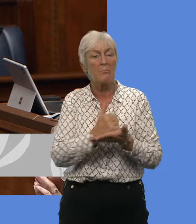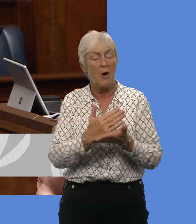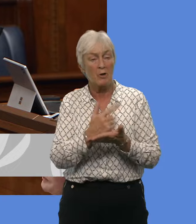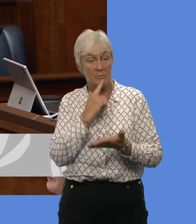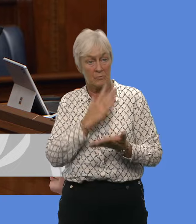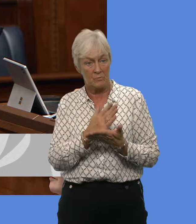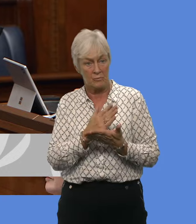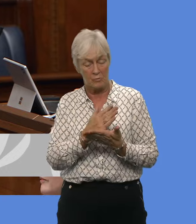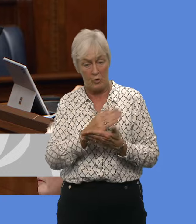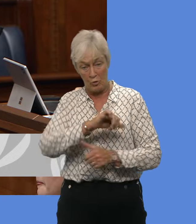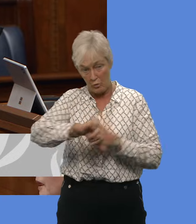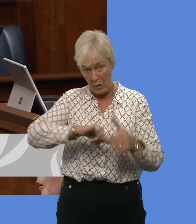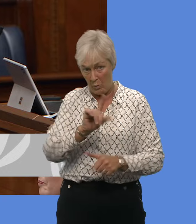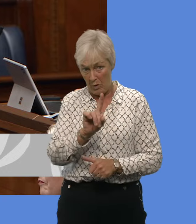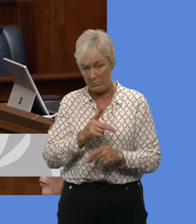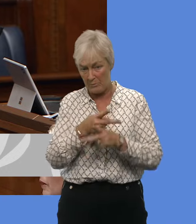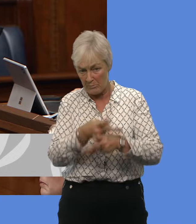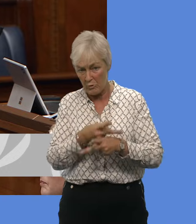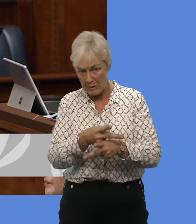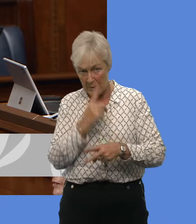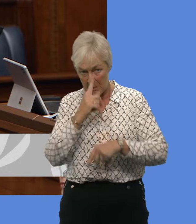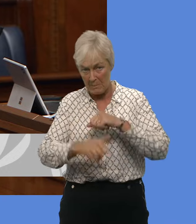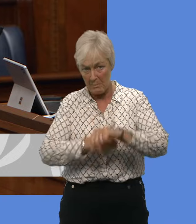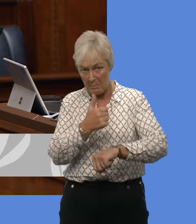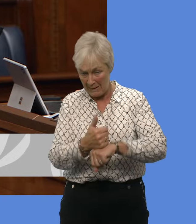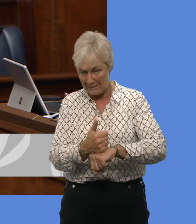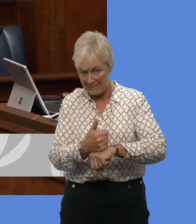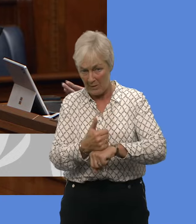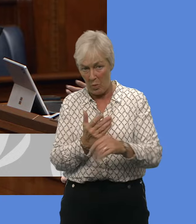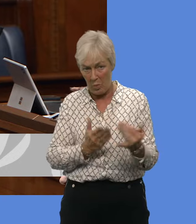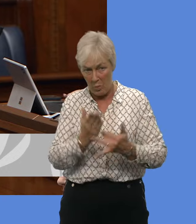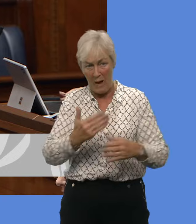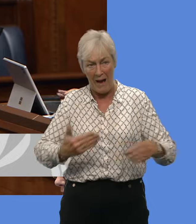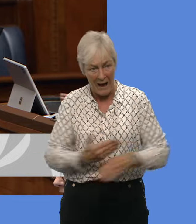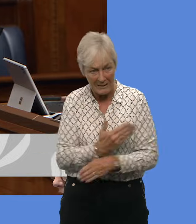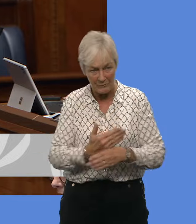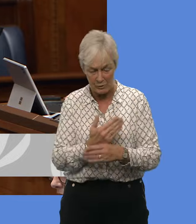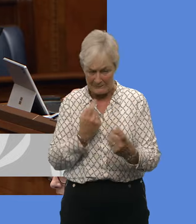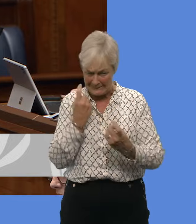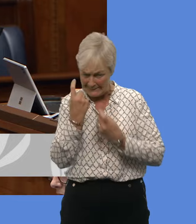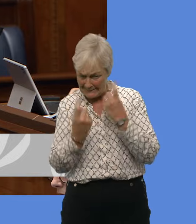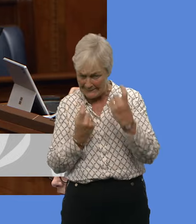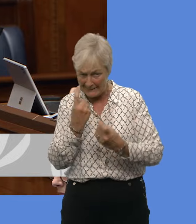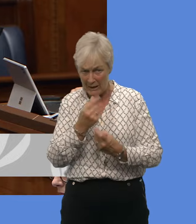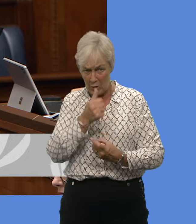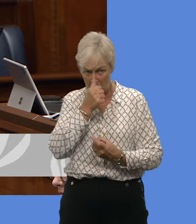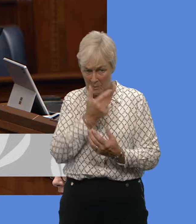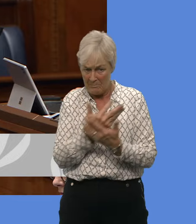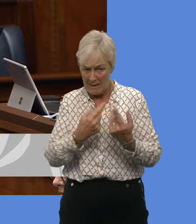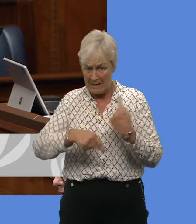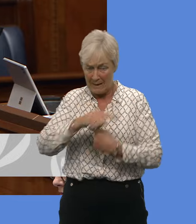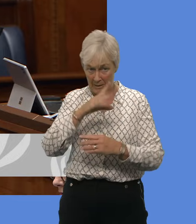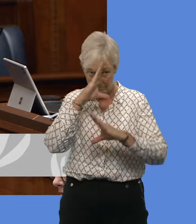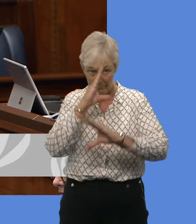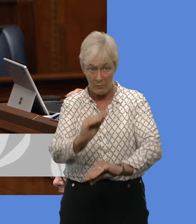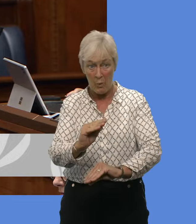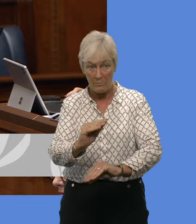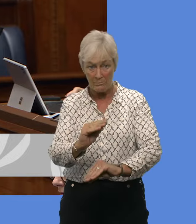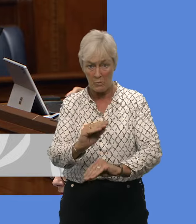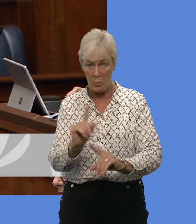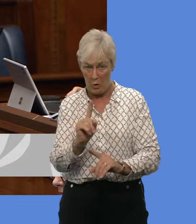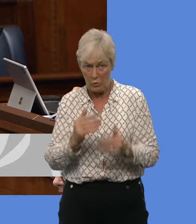that monitoring that could be based on a statutory footing. We are actively considering that at the moment, and I know that the committee has been informed as to